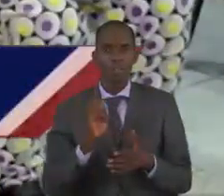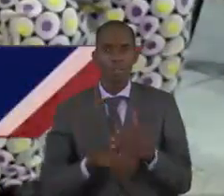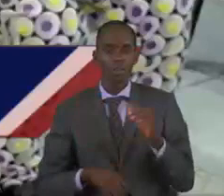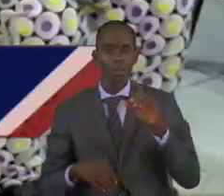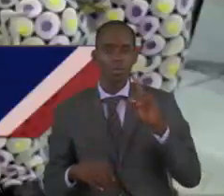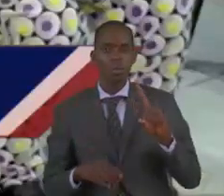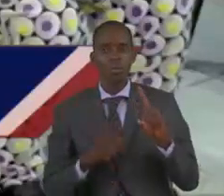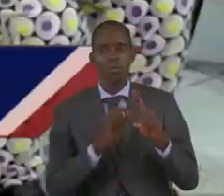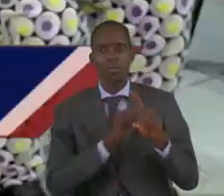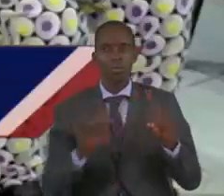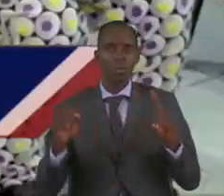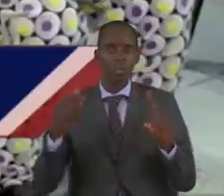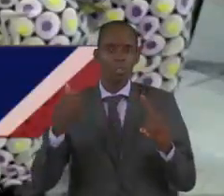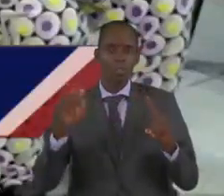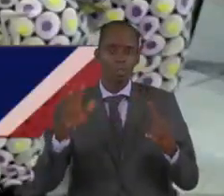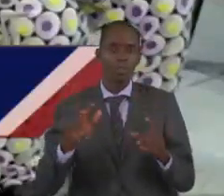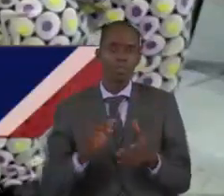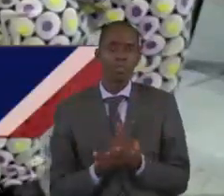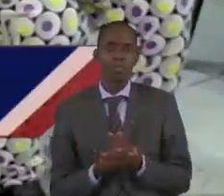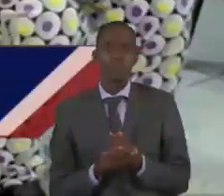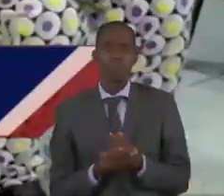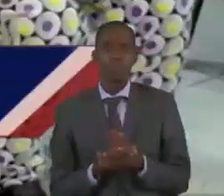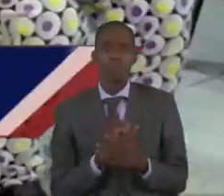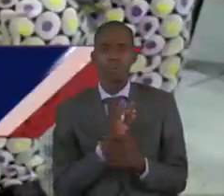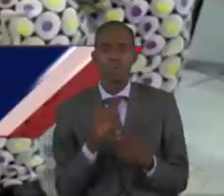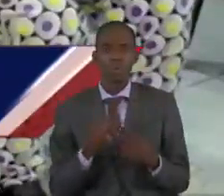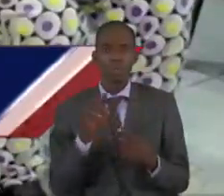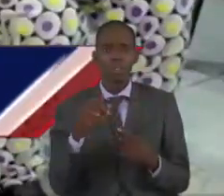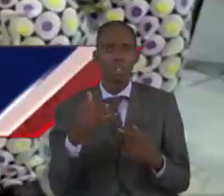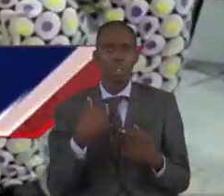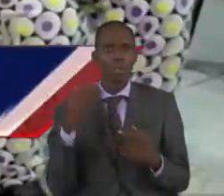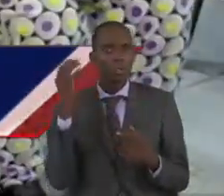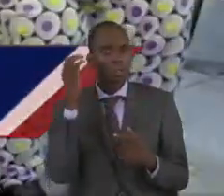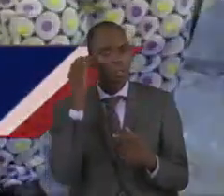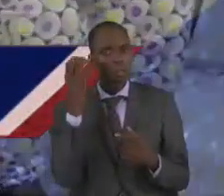from verse 13. For ye have heard